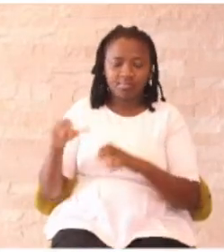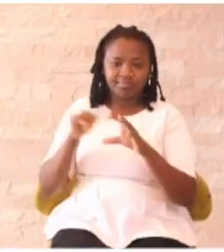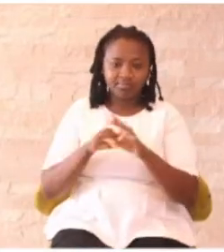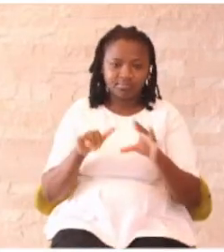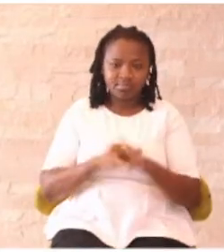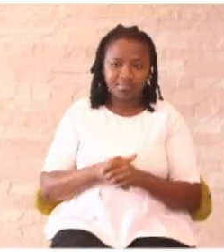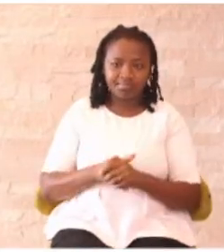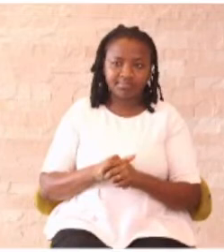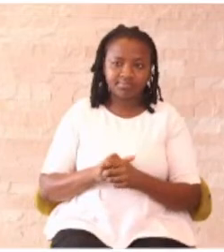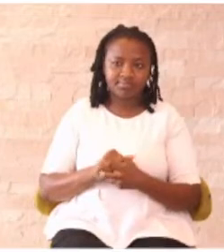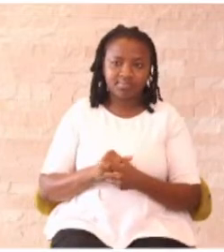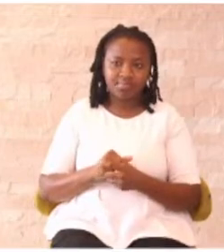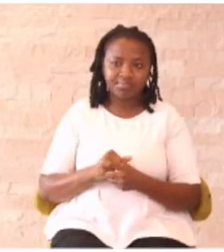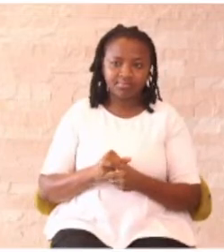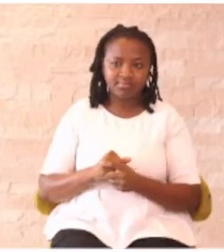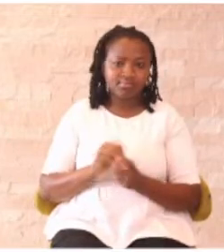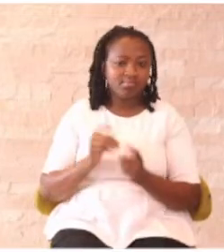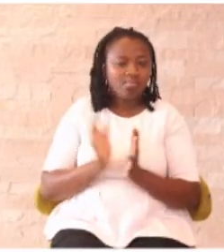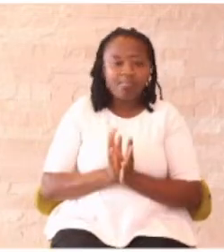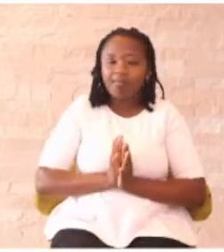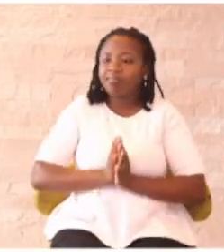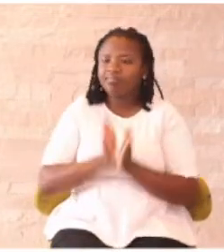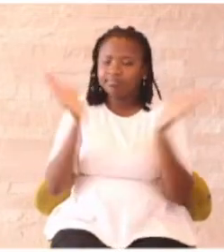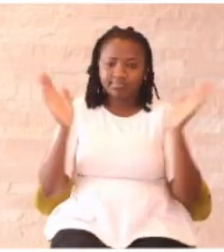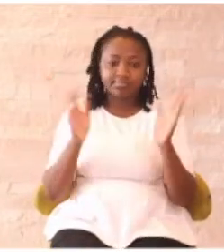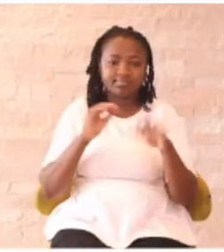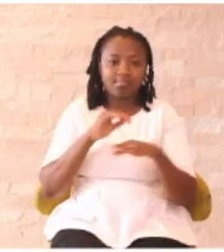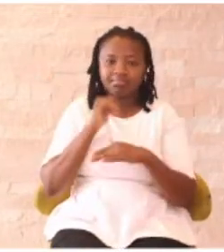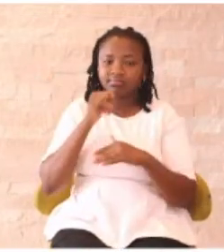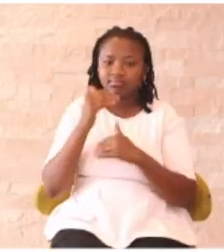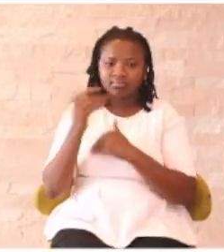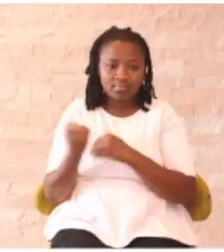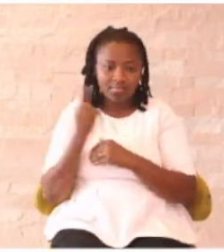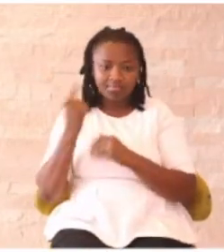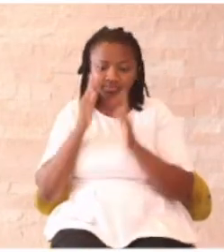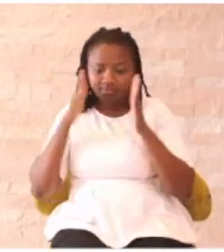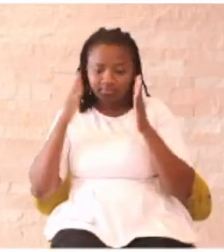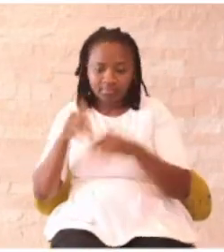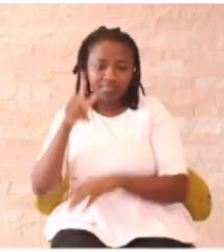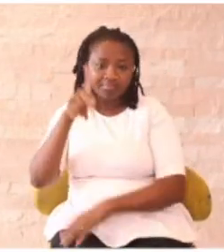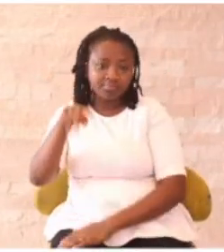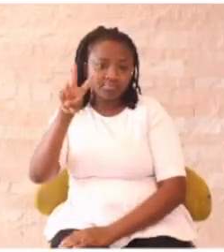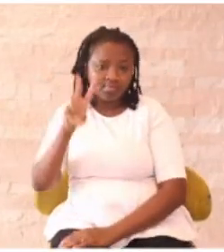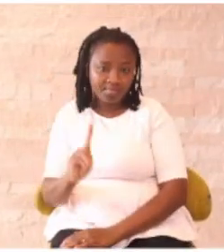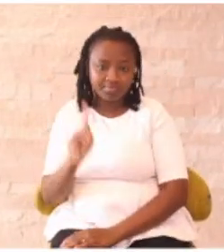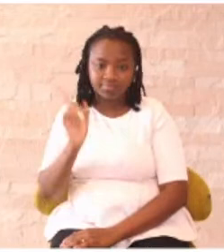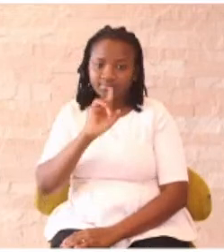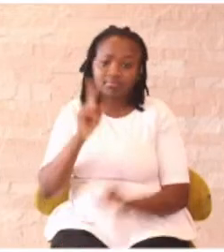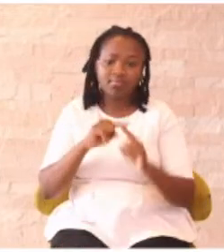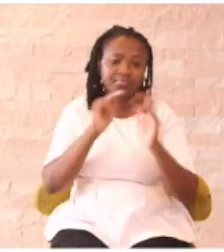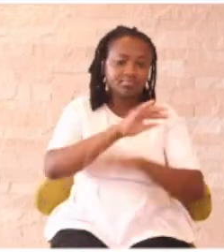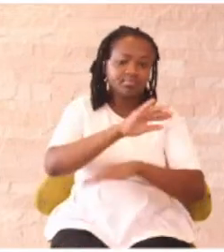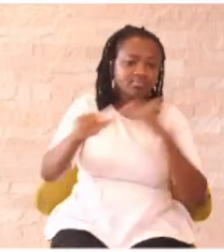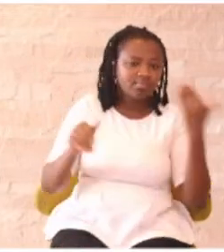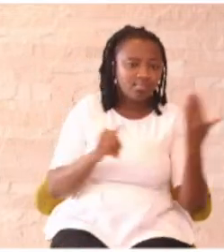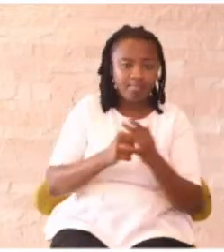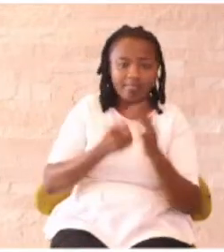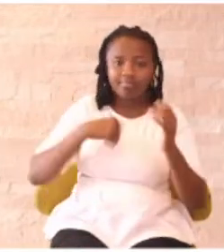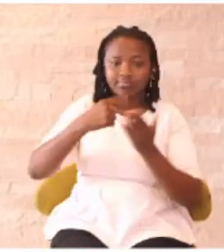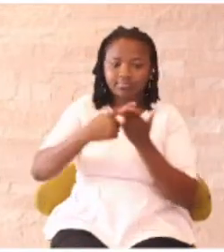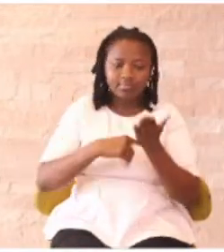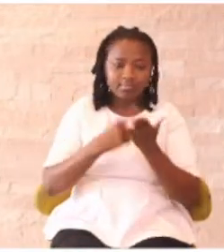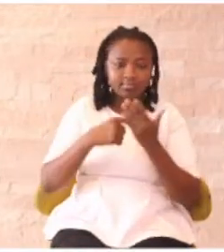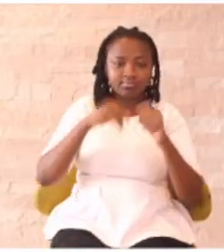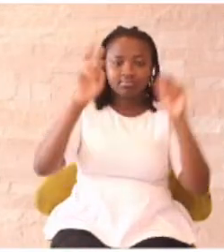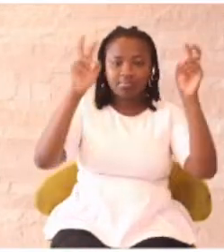not necessarily persons with disabilities, but everyone in general, talking about how the issues of